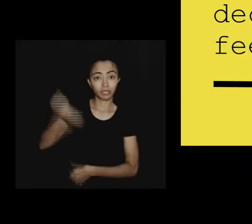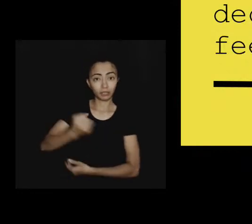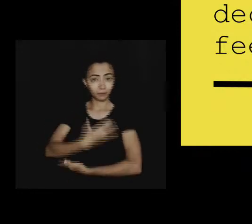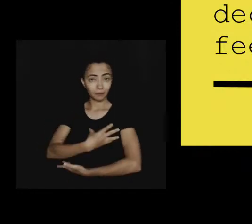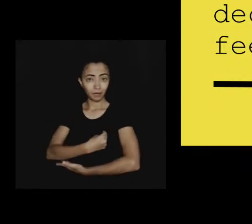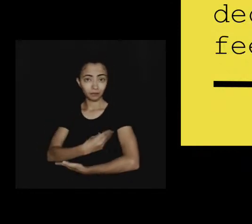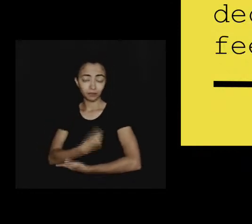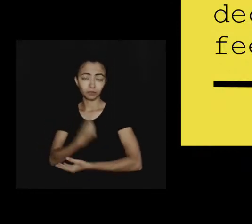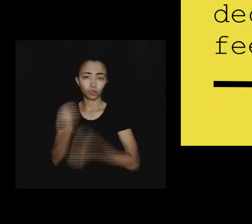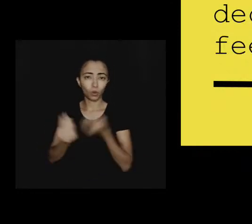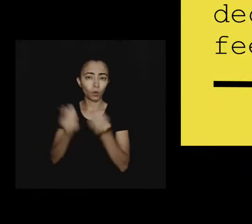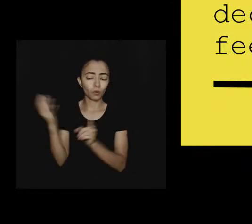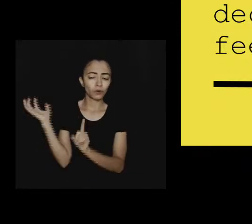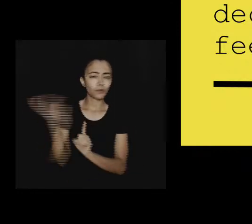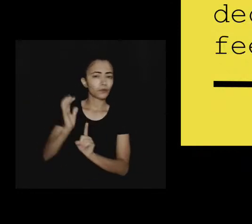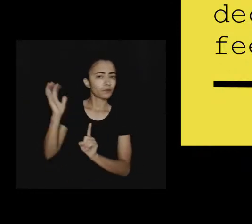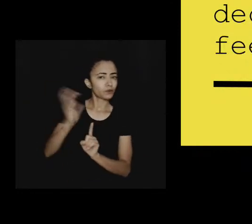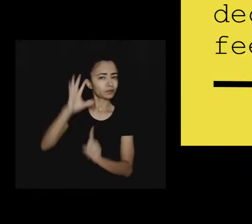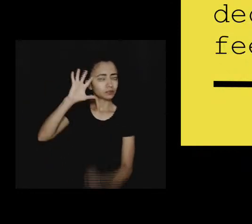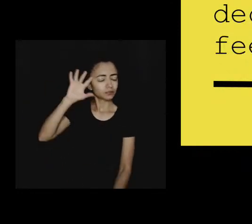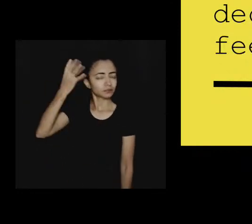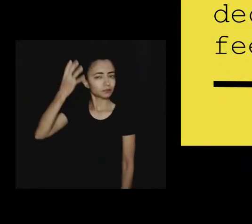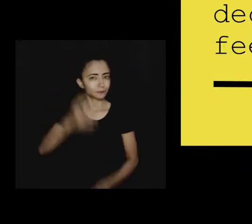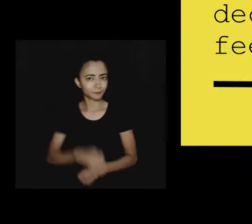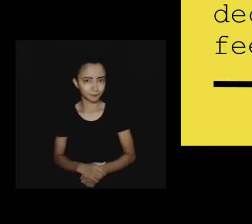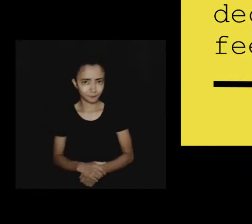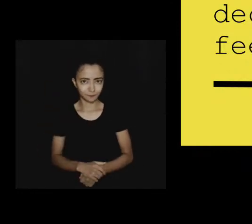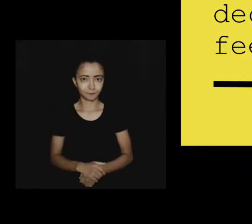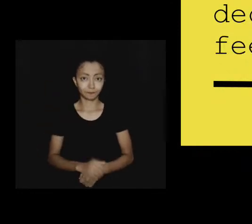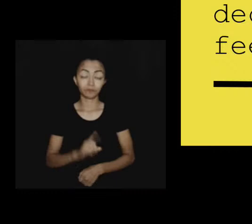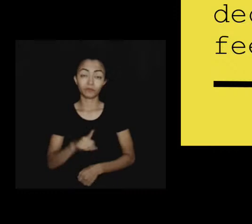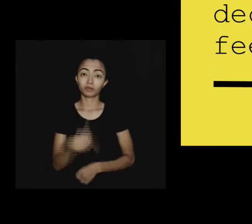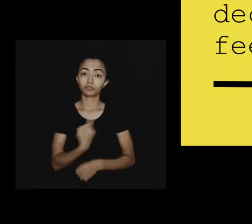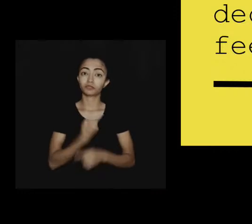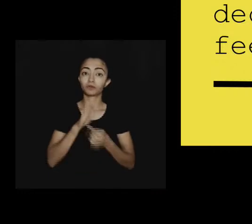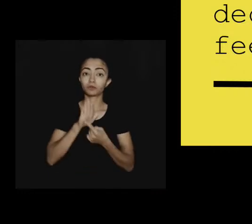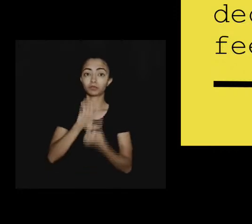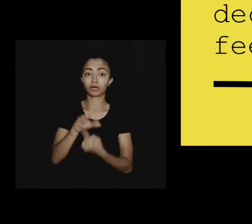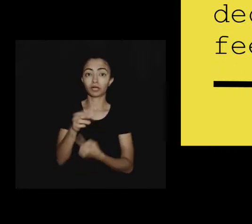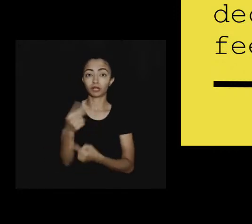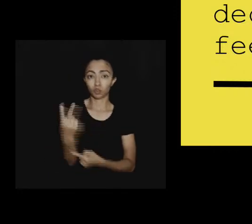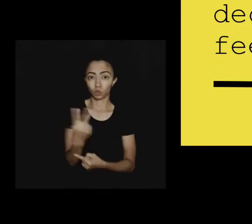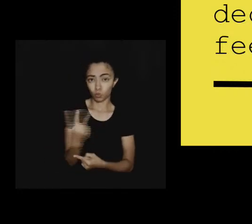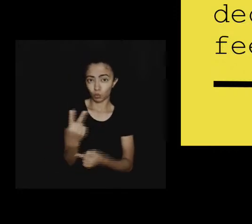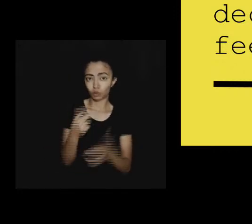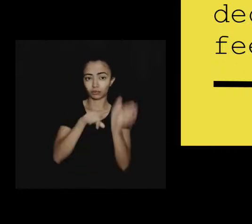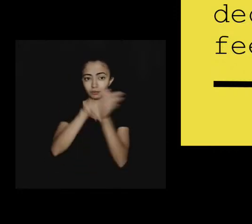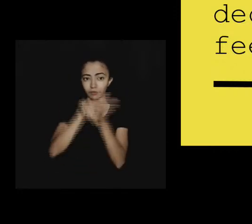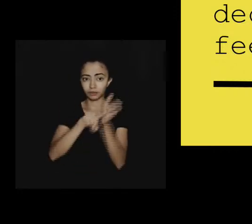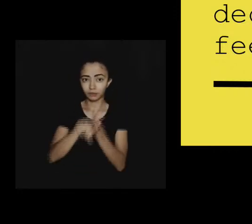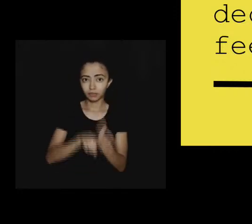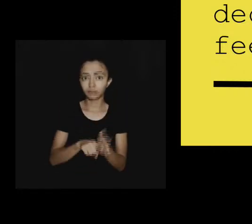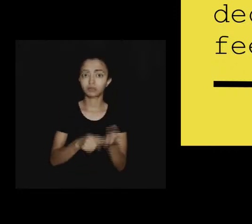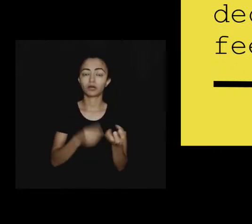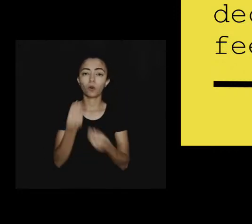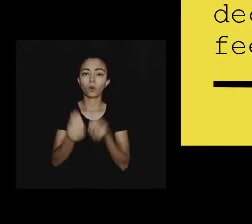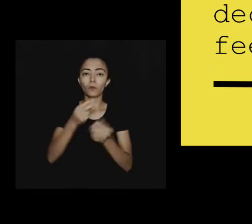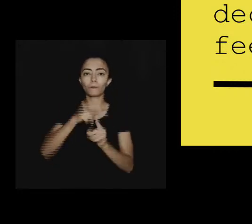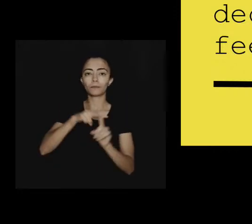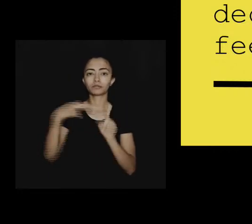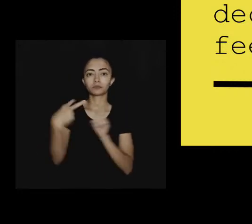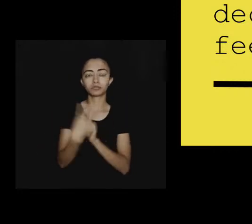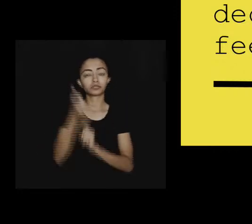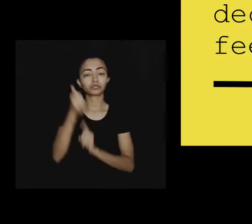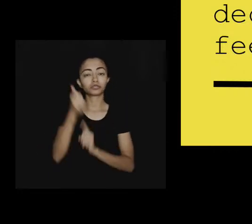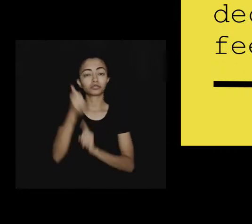studies, one that was really focused on women and what their perceptions are of that marketing and how they're being influenced by it, and a